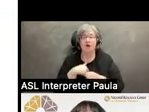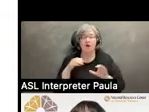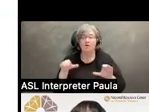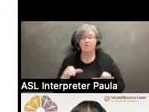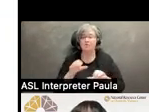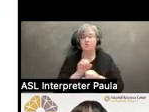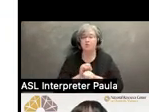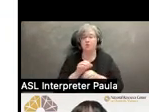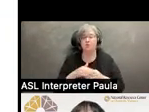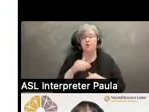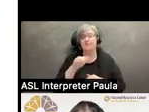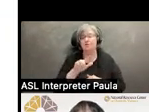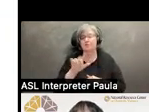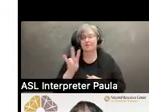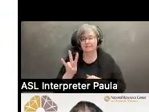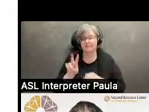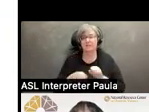over 27 years.